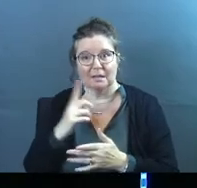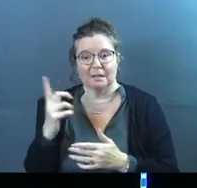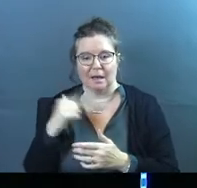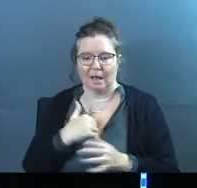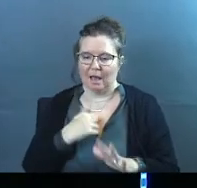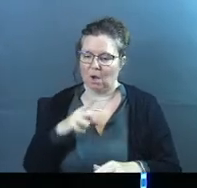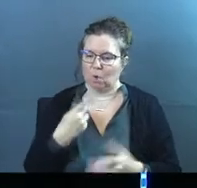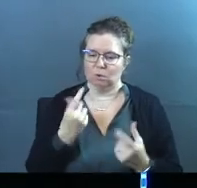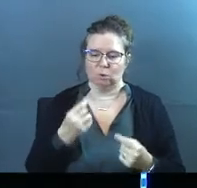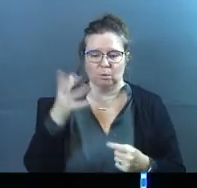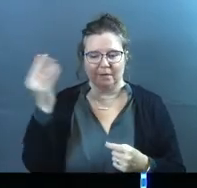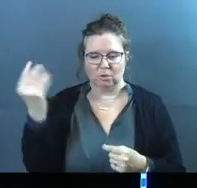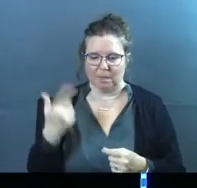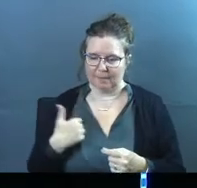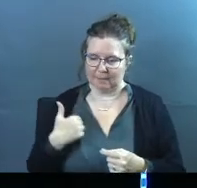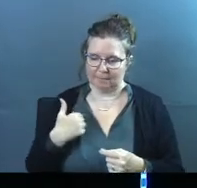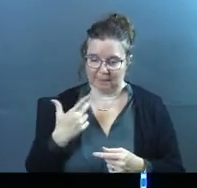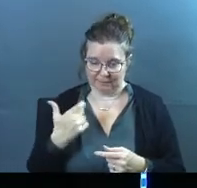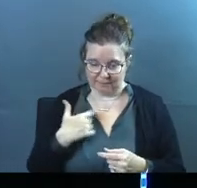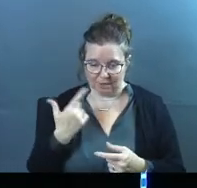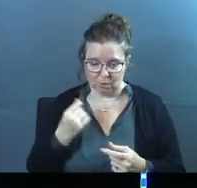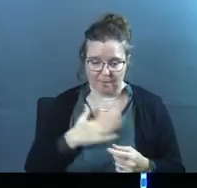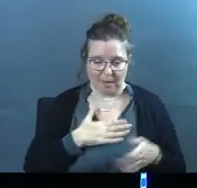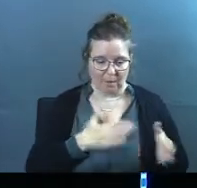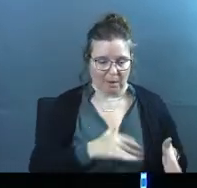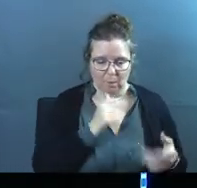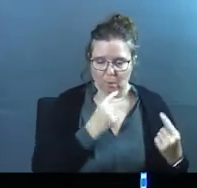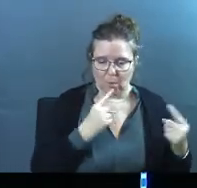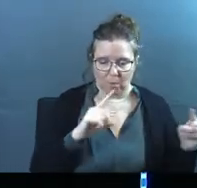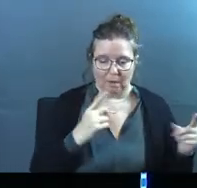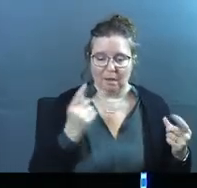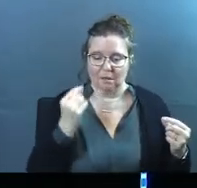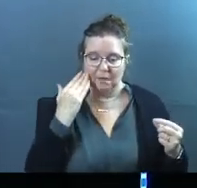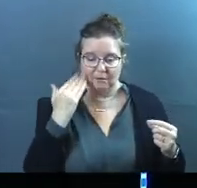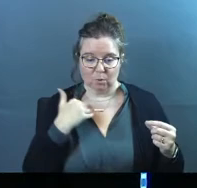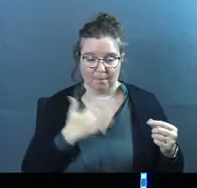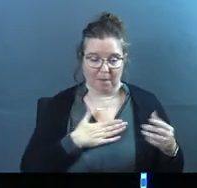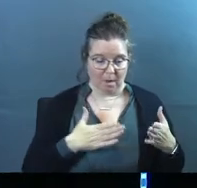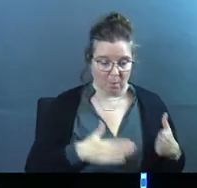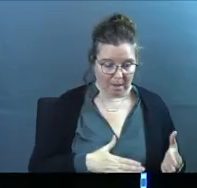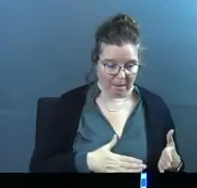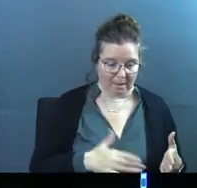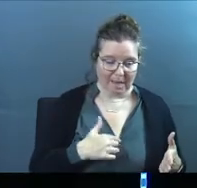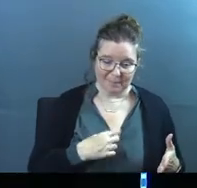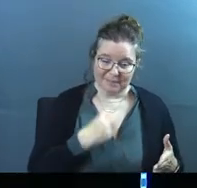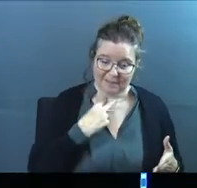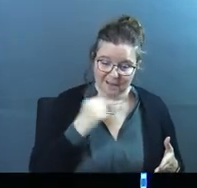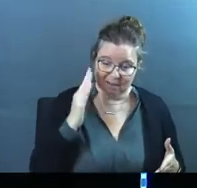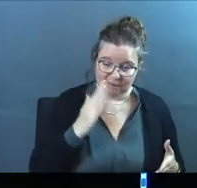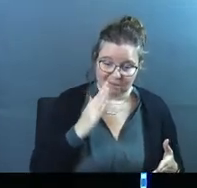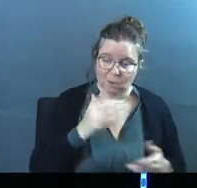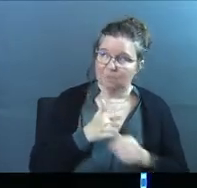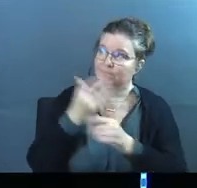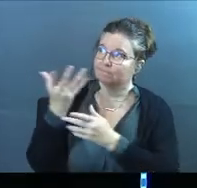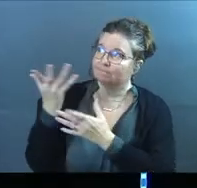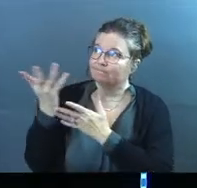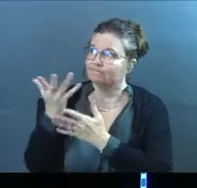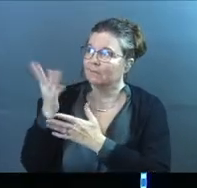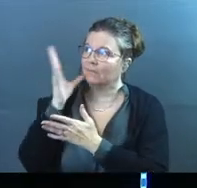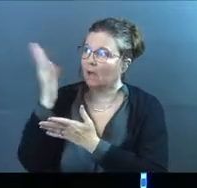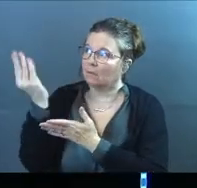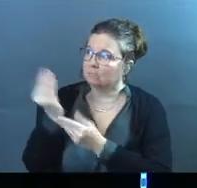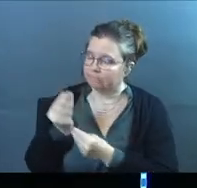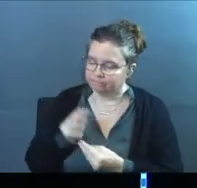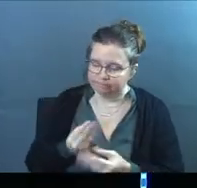he's coming in, it's like, I only do what the Father tells me to do because I know if I do it my way, it's not going to work. I know if I do it my way, I'm going to get stuck. He's like, I'm going to go to the